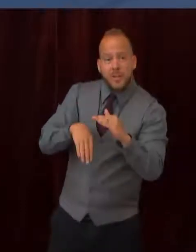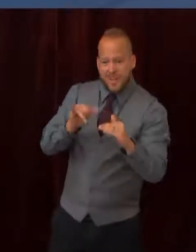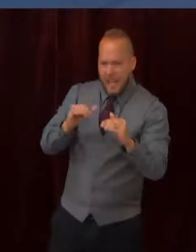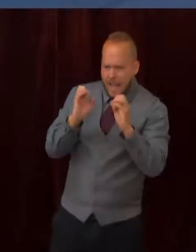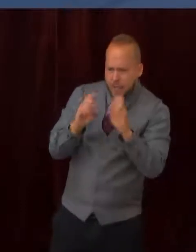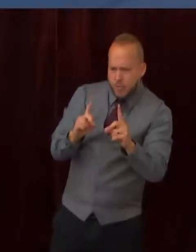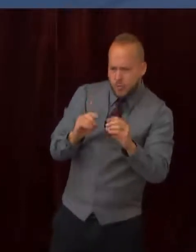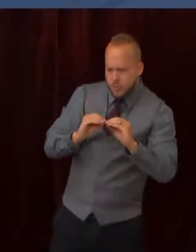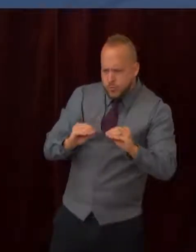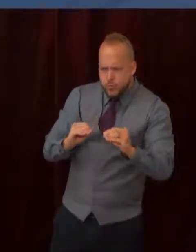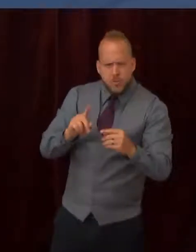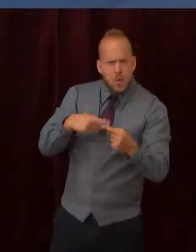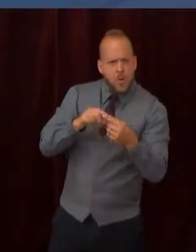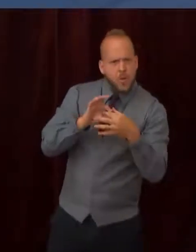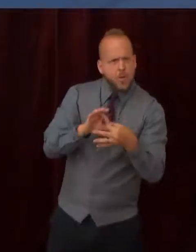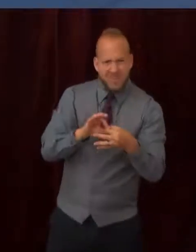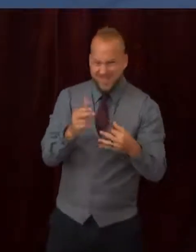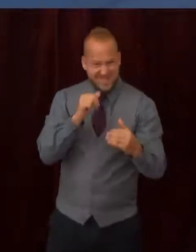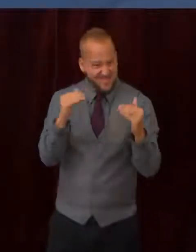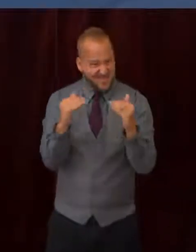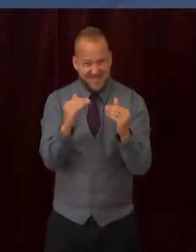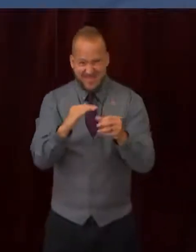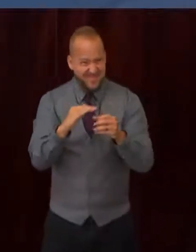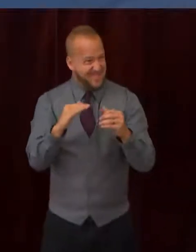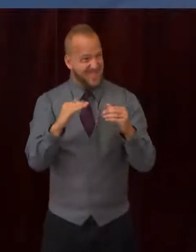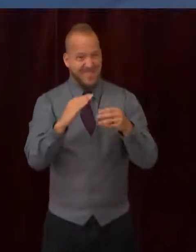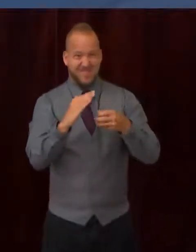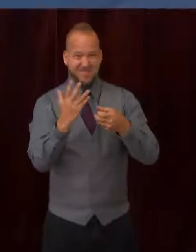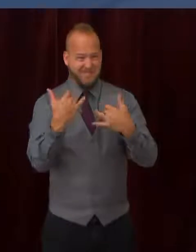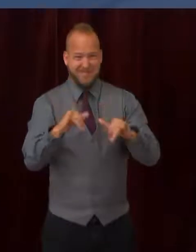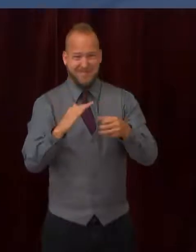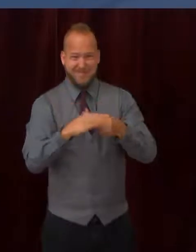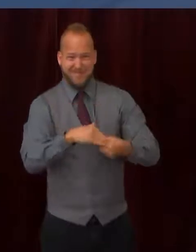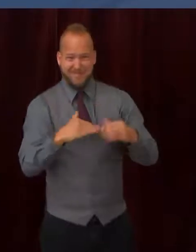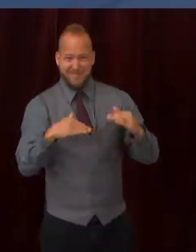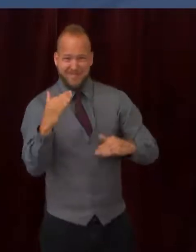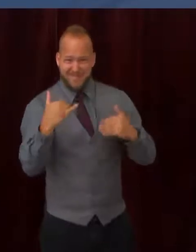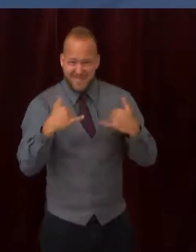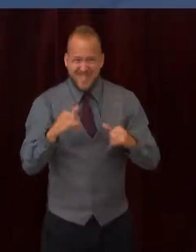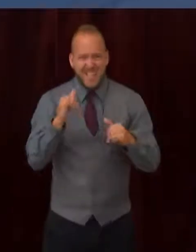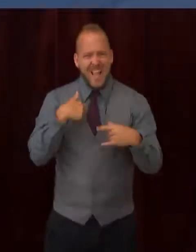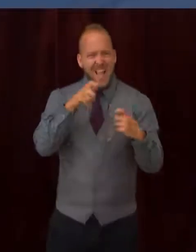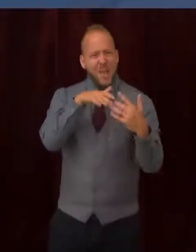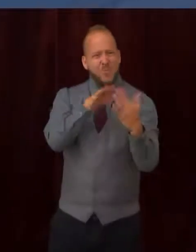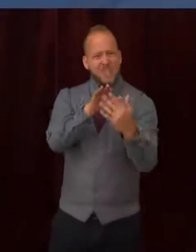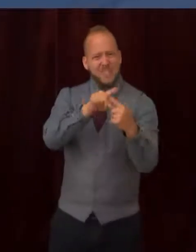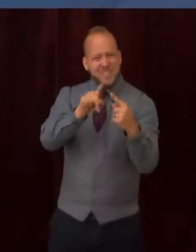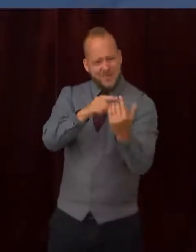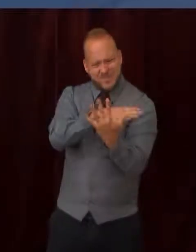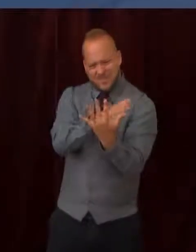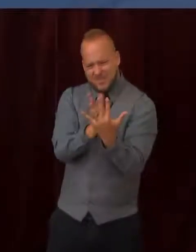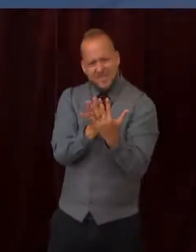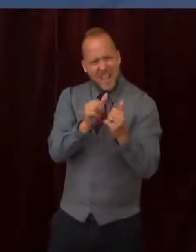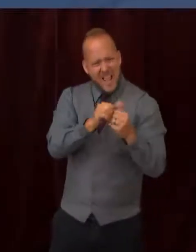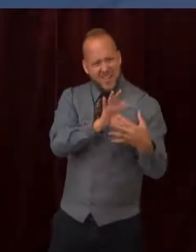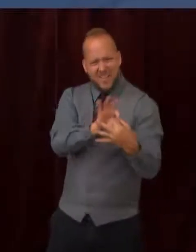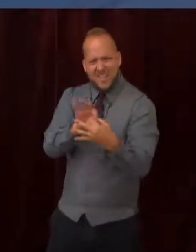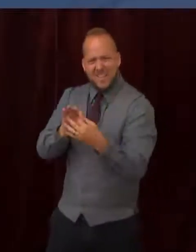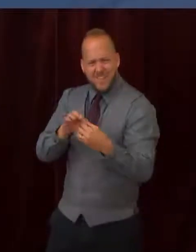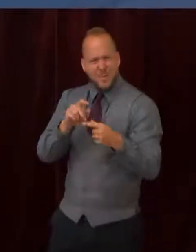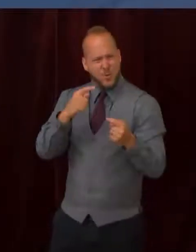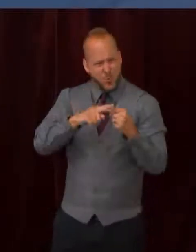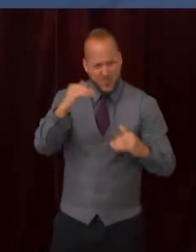is one of many of the things we need to address in our society if we're going to have a truly just and equitable society. And I do